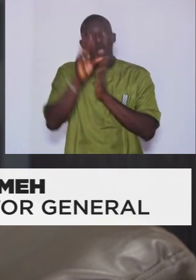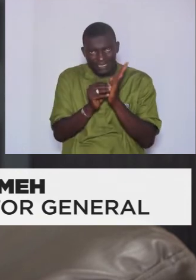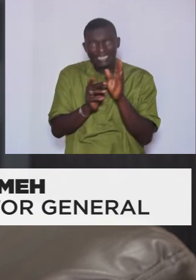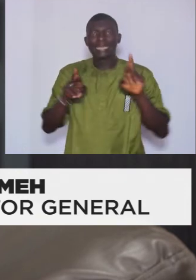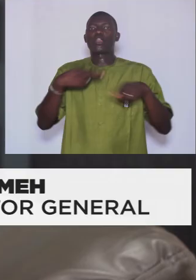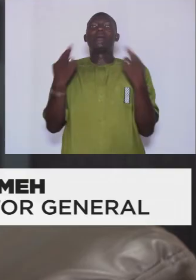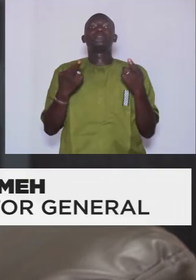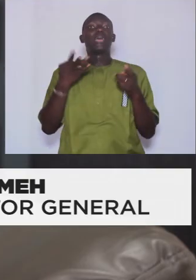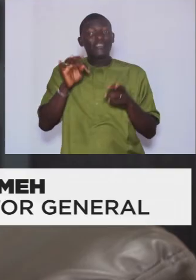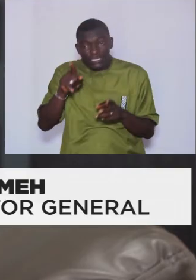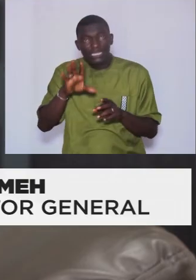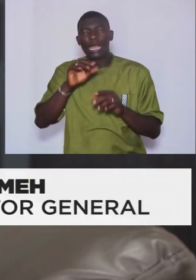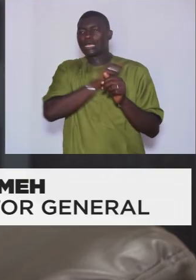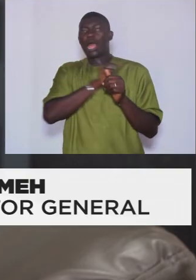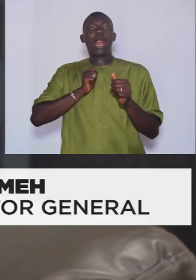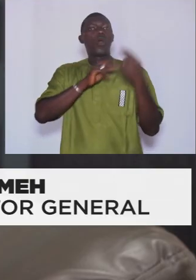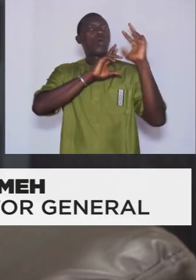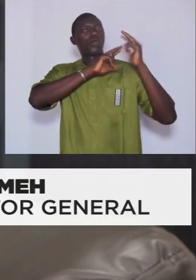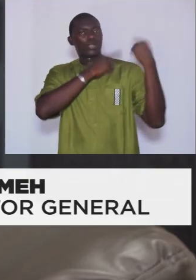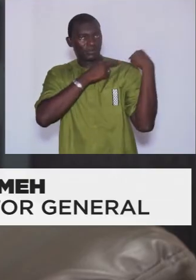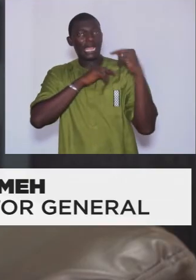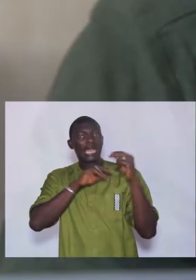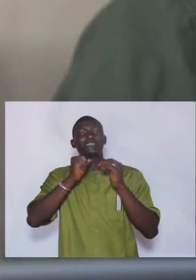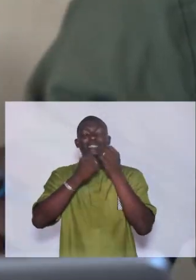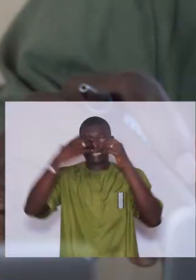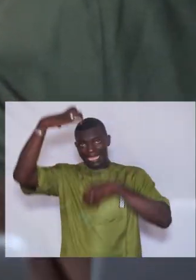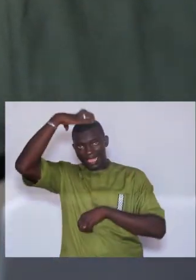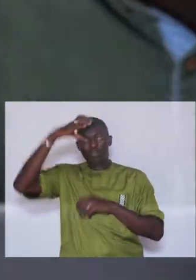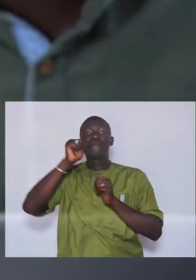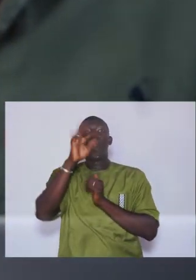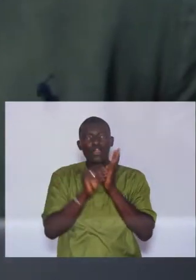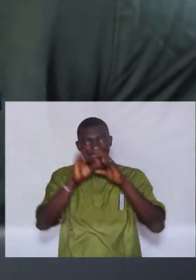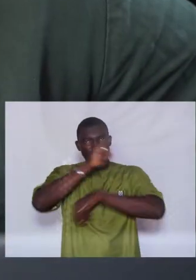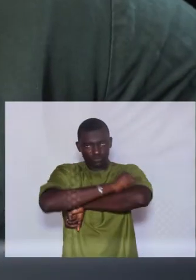With this, our role as a supreme audit institution becomes relevant.